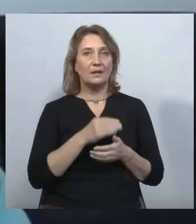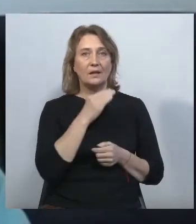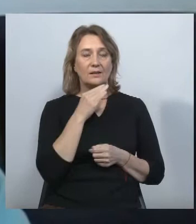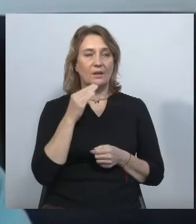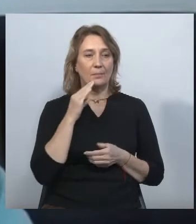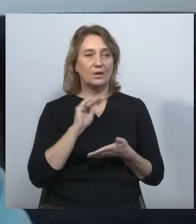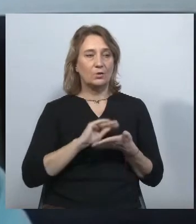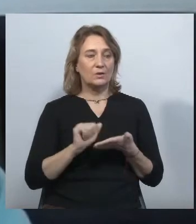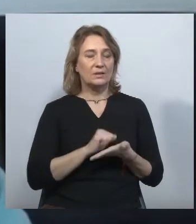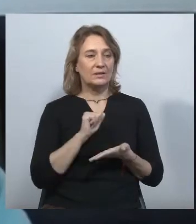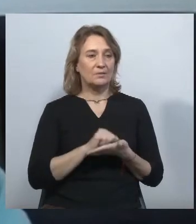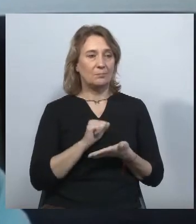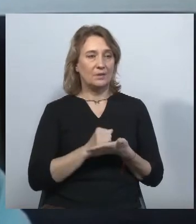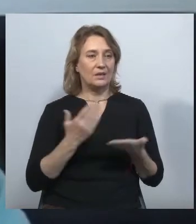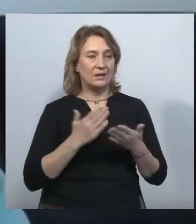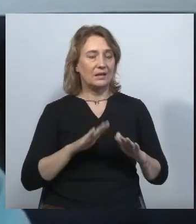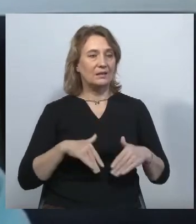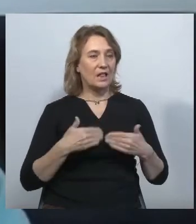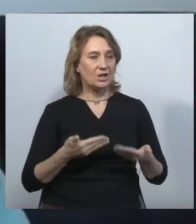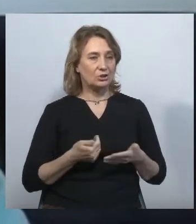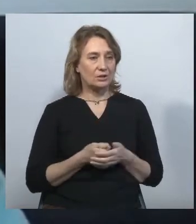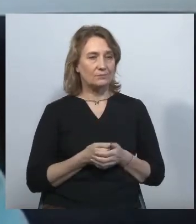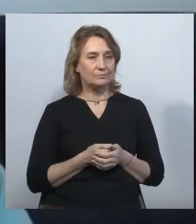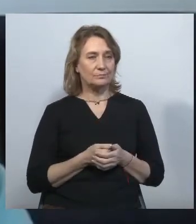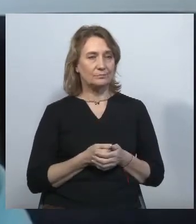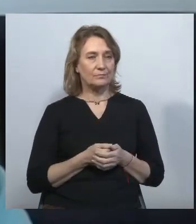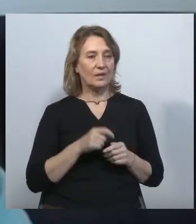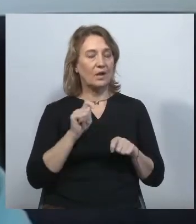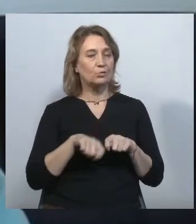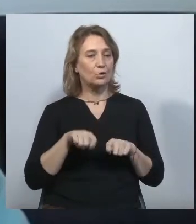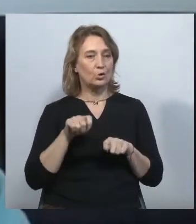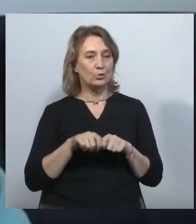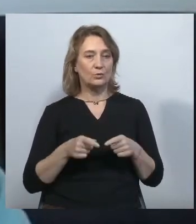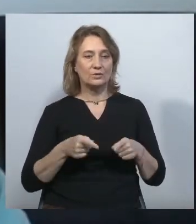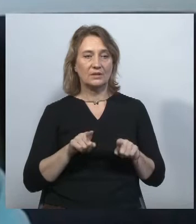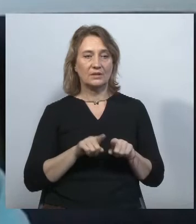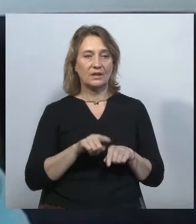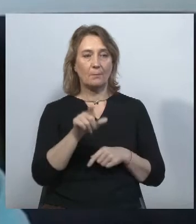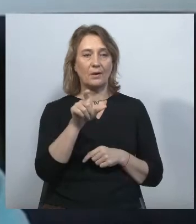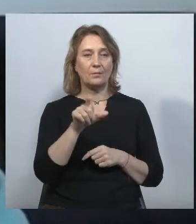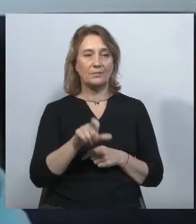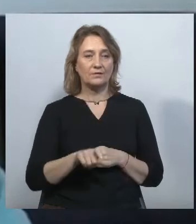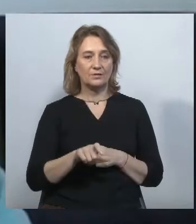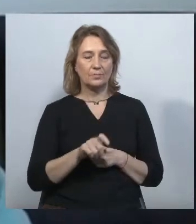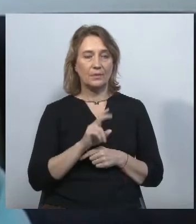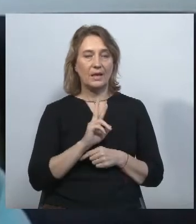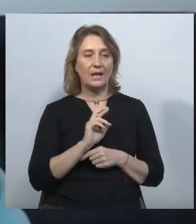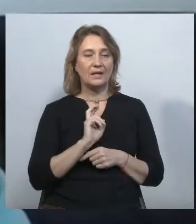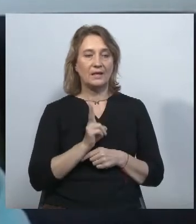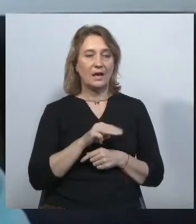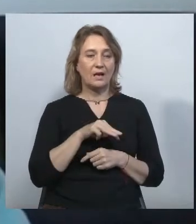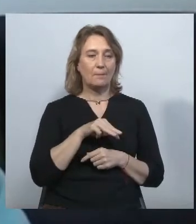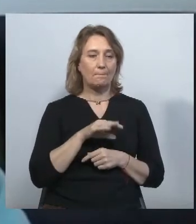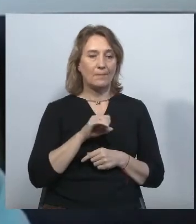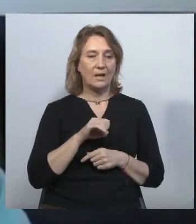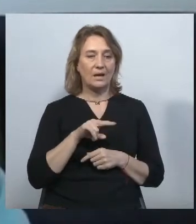the examples of many media outlets which belong to or which are controlled by such personas like